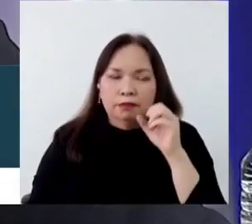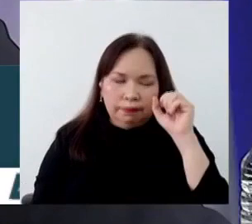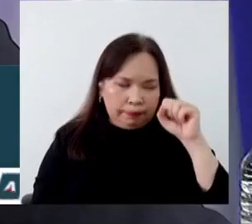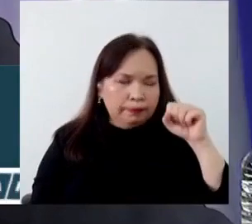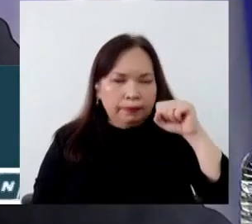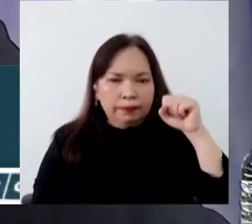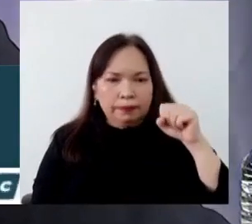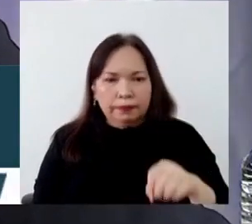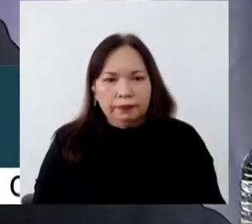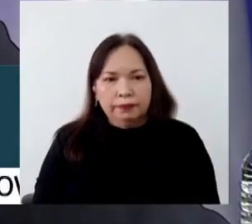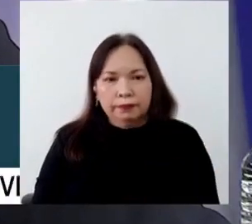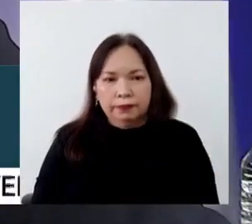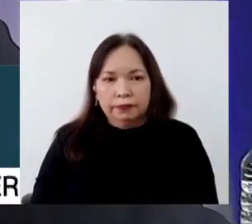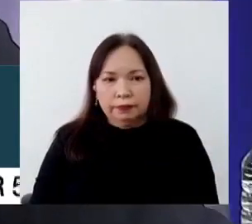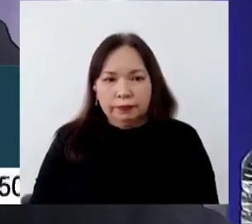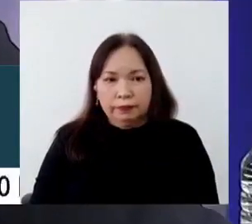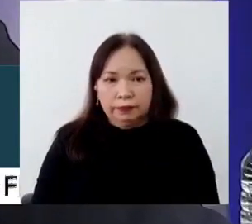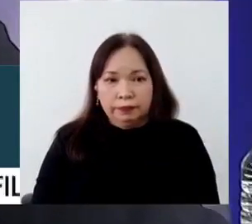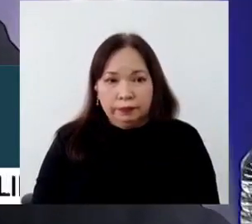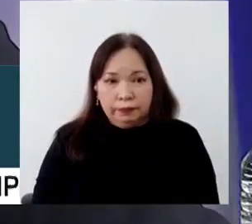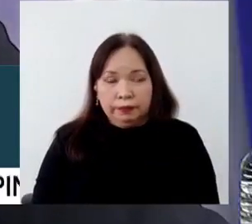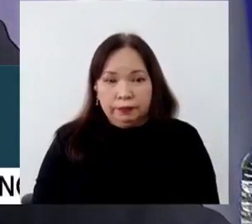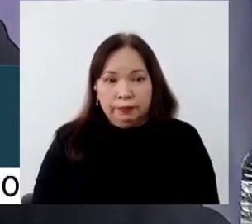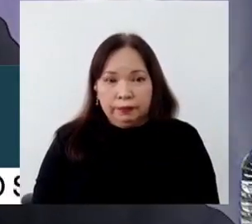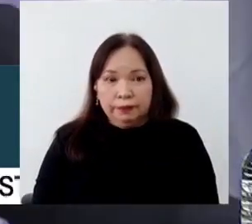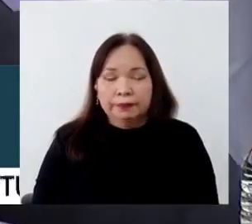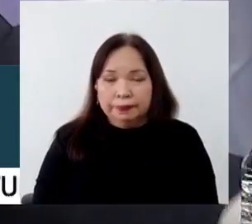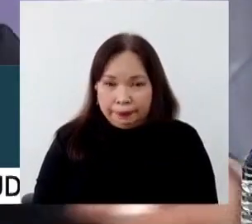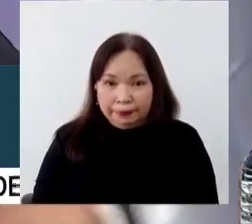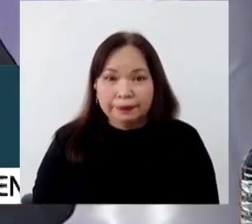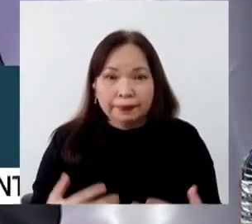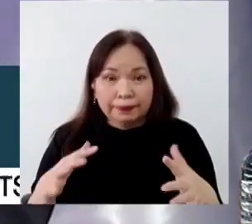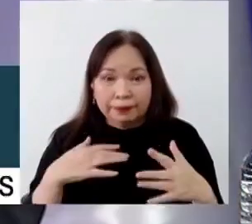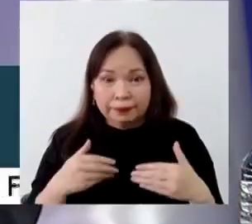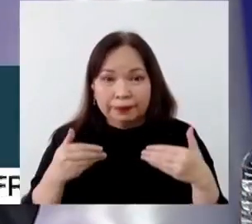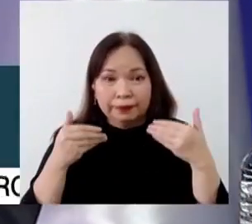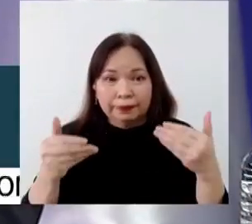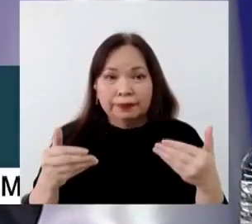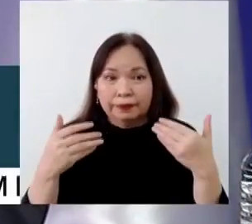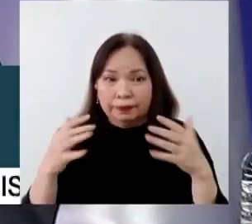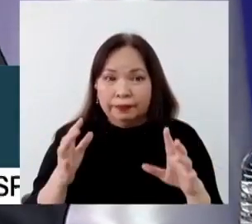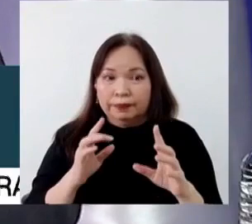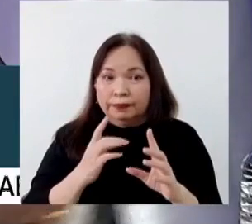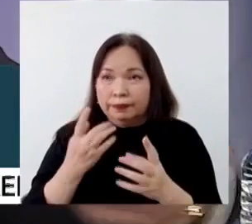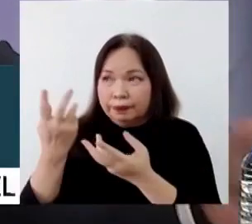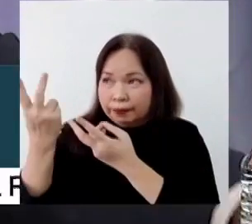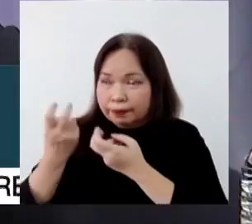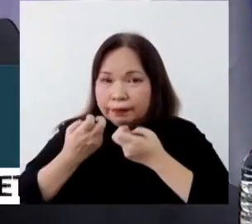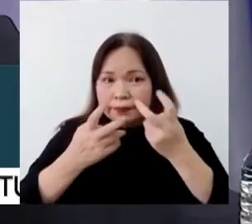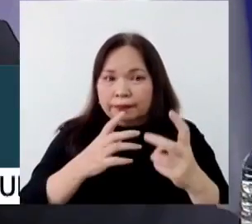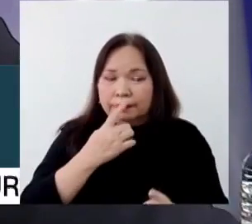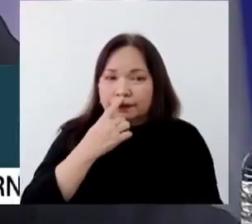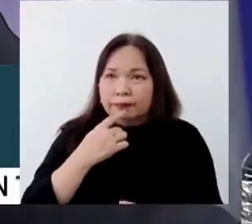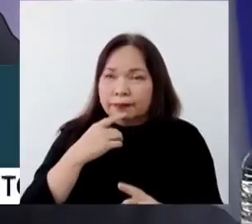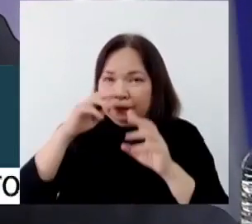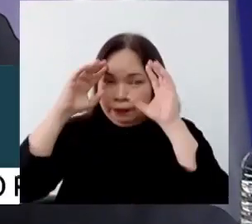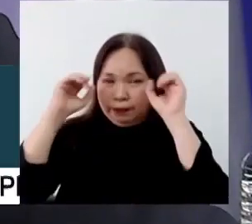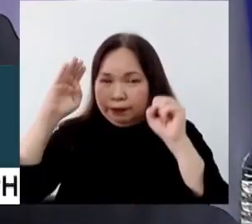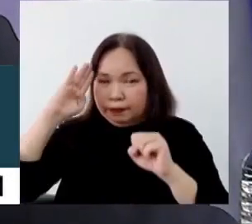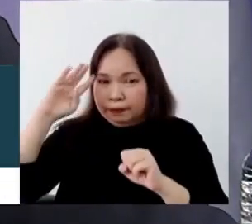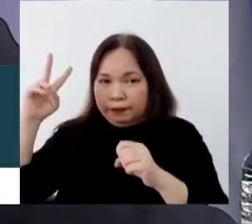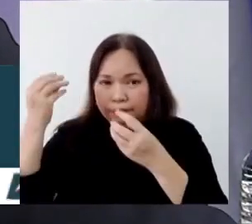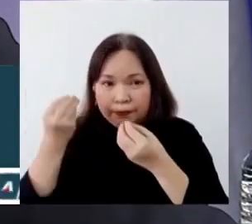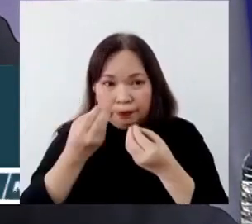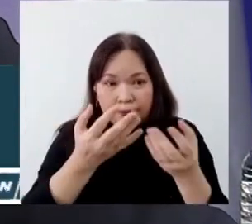May I now go on the president's instructions for us, because we met with the president yesterday. He said that